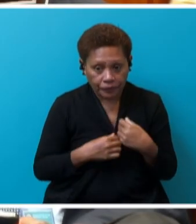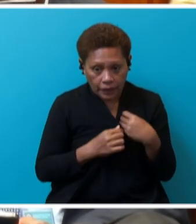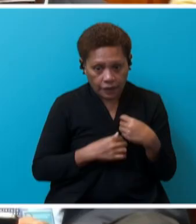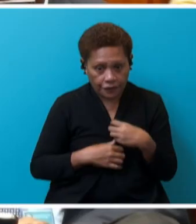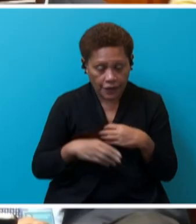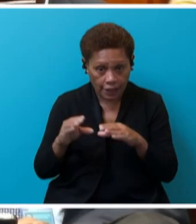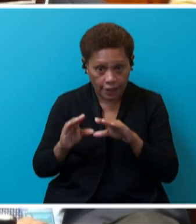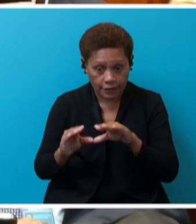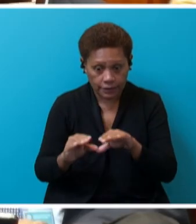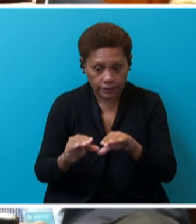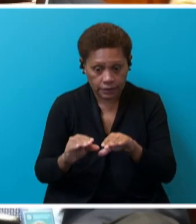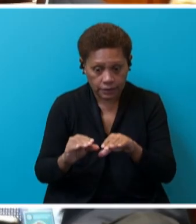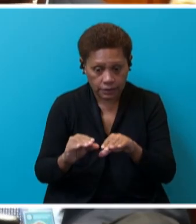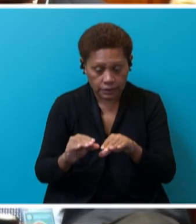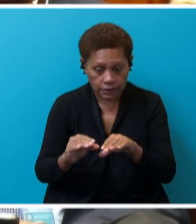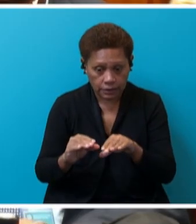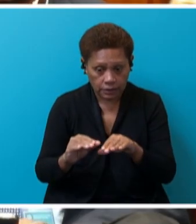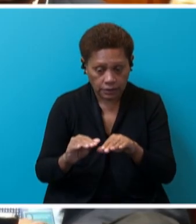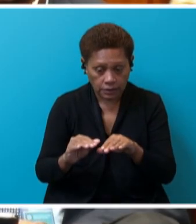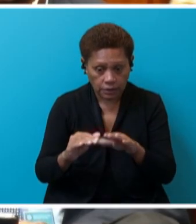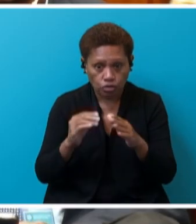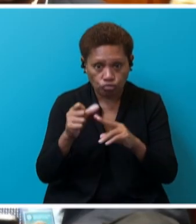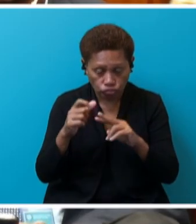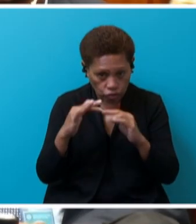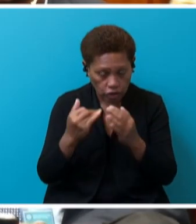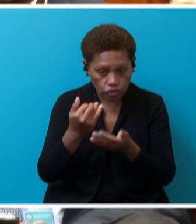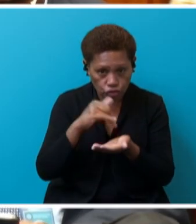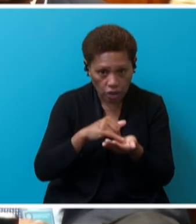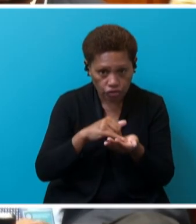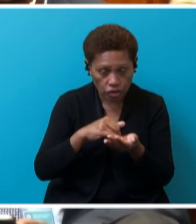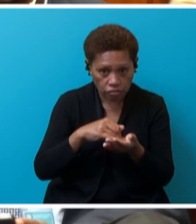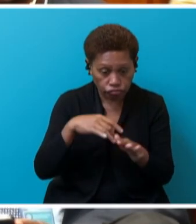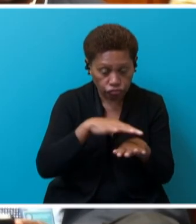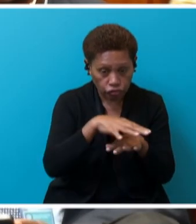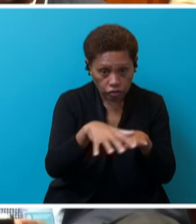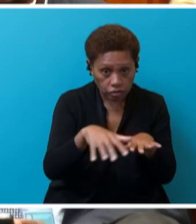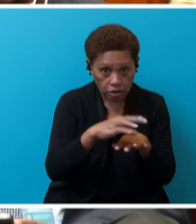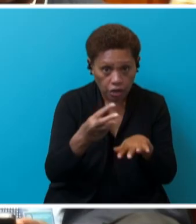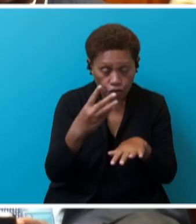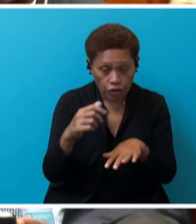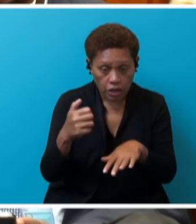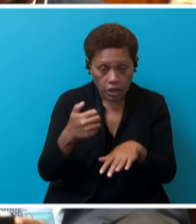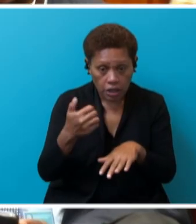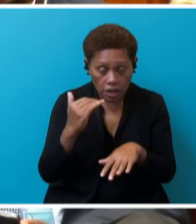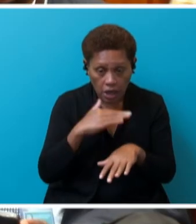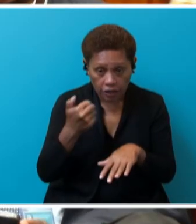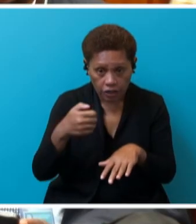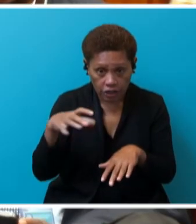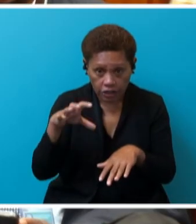the Central Division, providing clean and consistent water to more than 360,000 Fijians living